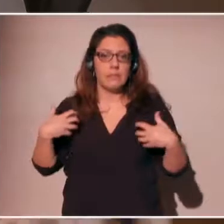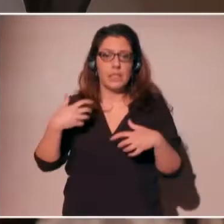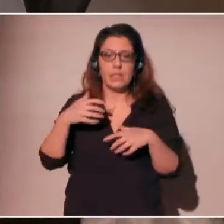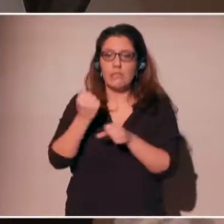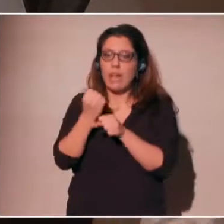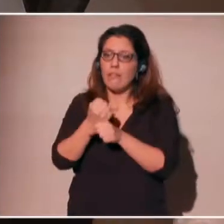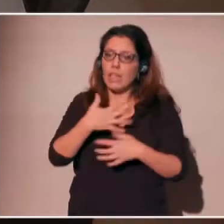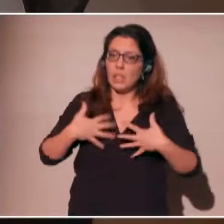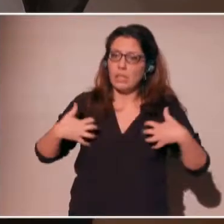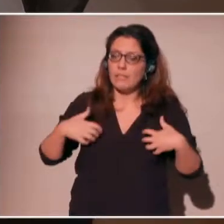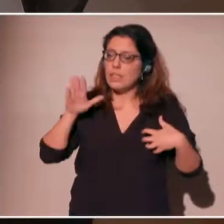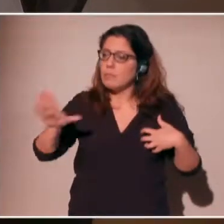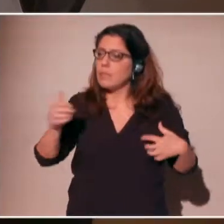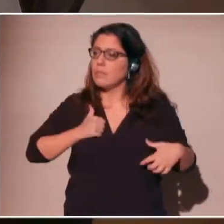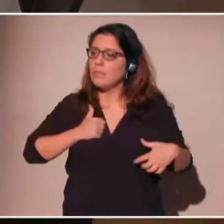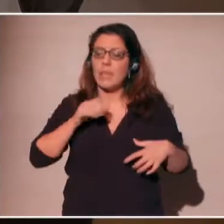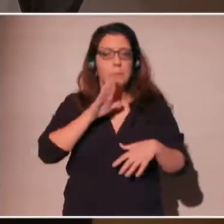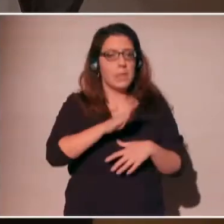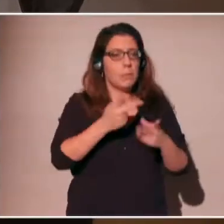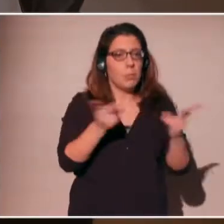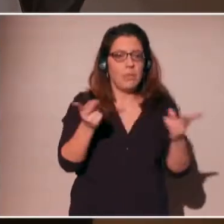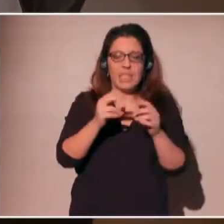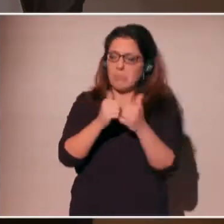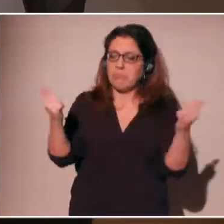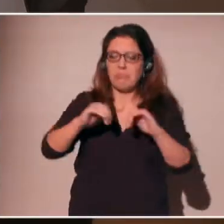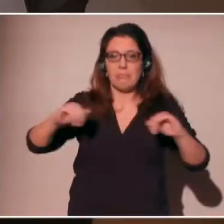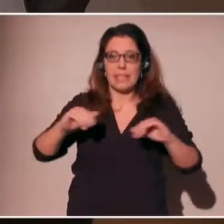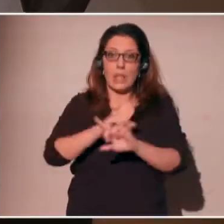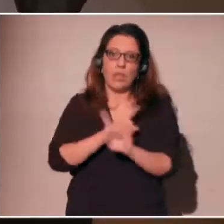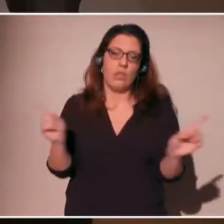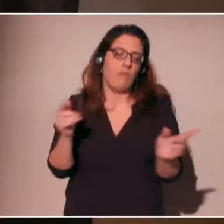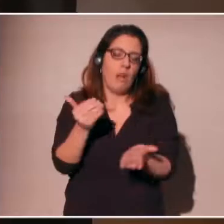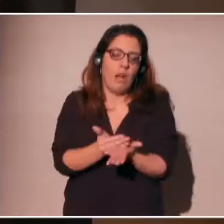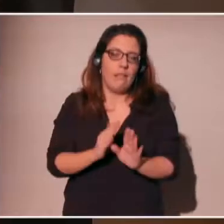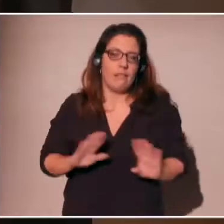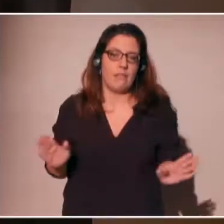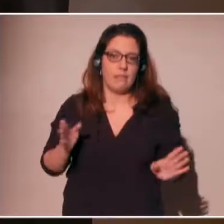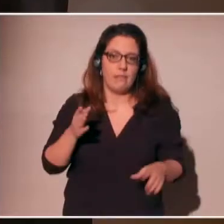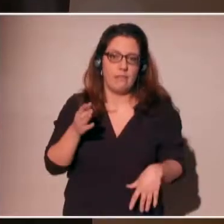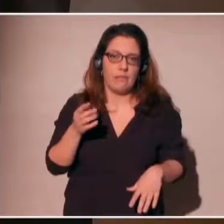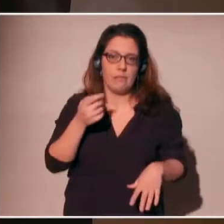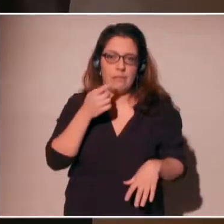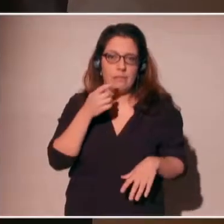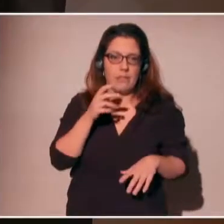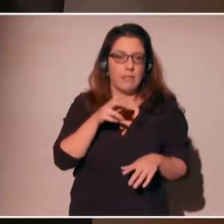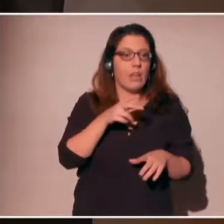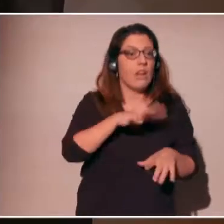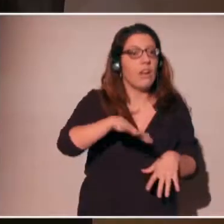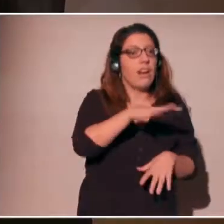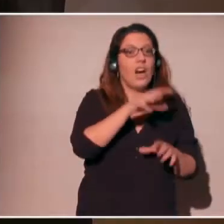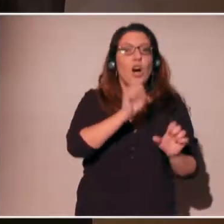should stop opposing scientific careers in the public sector to scientific careers in the private